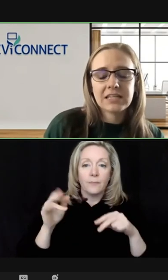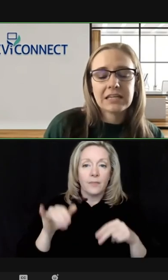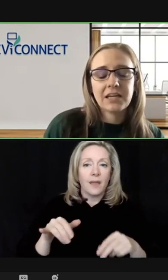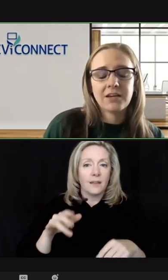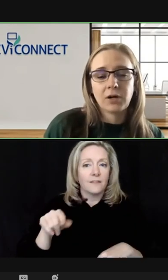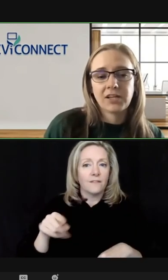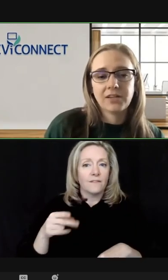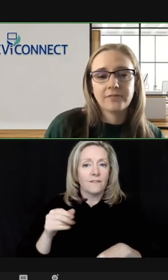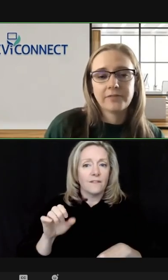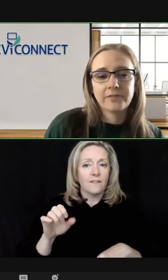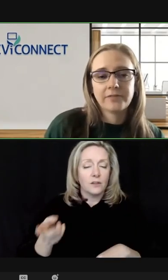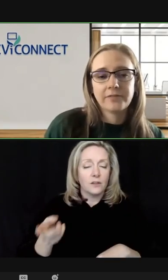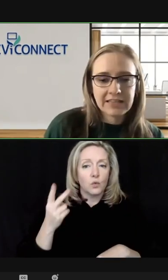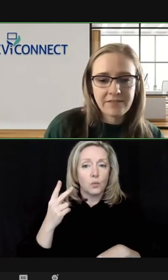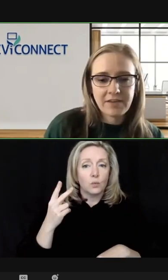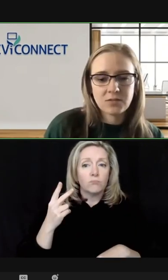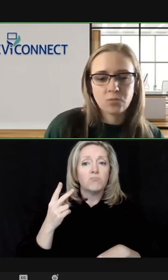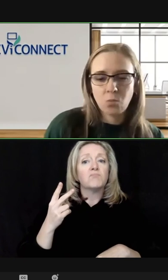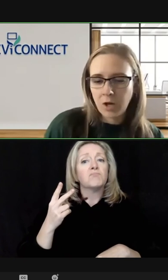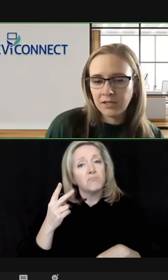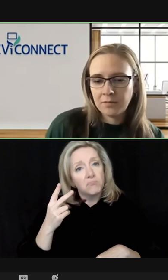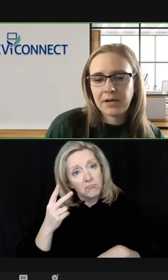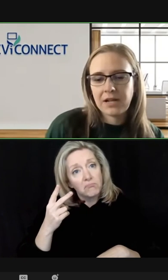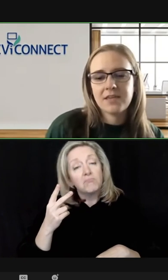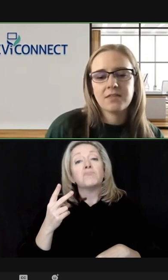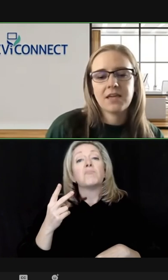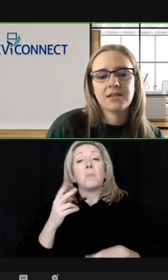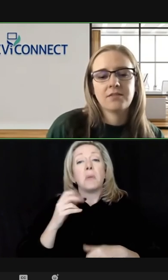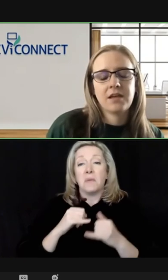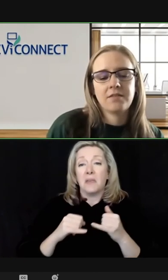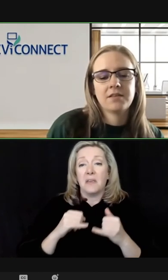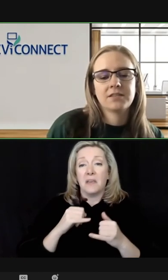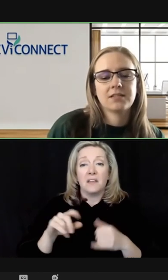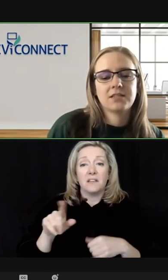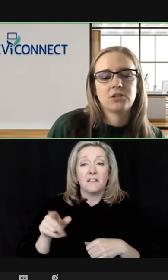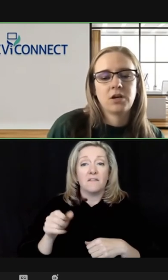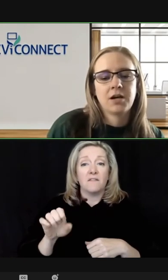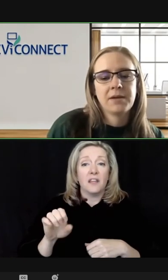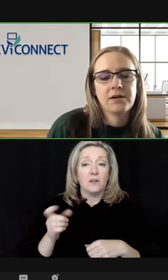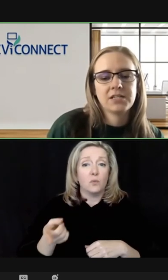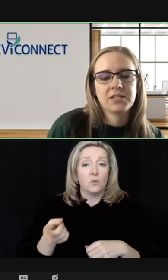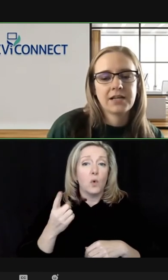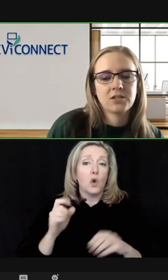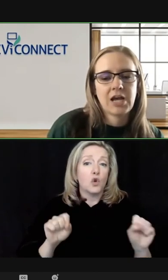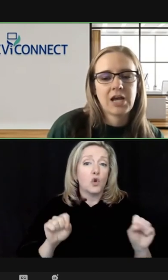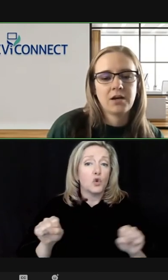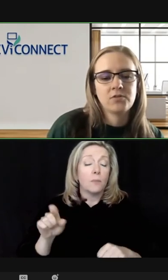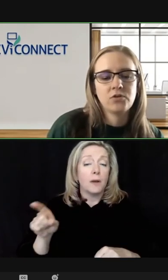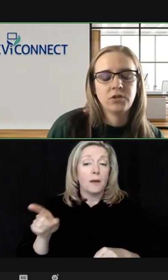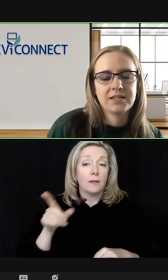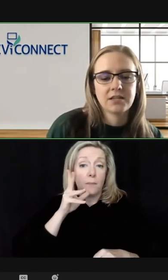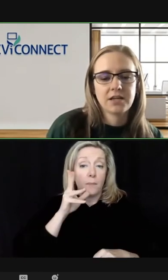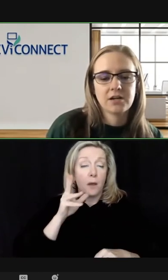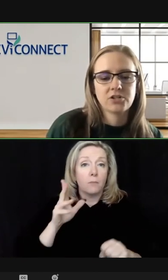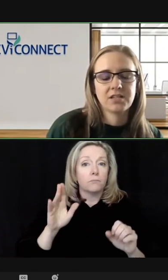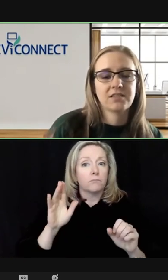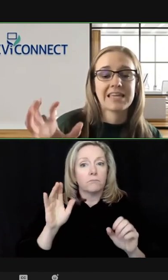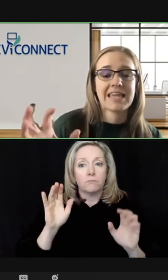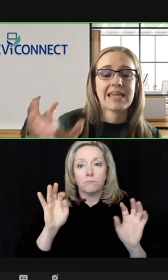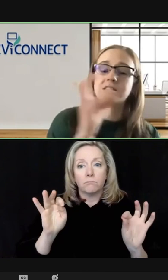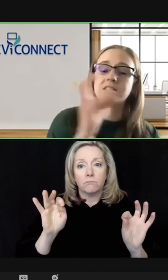I could see it working for a child in late phase 1, but I think in this case, the parent did an excellent job of utilizing